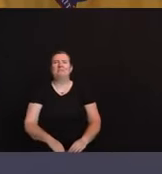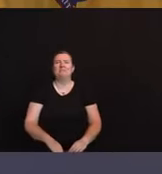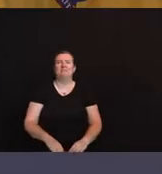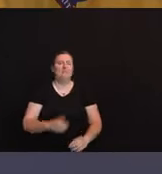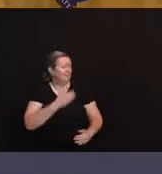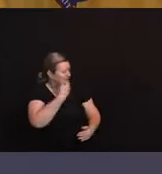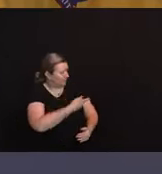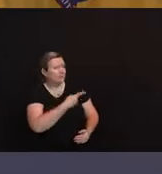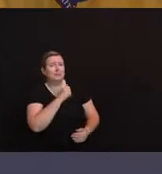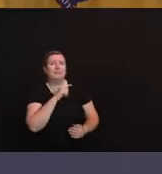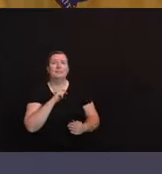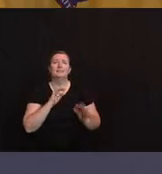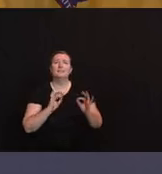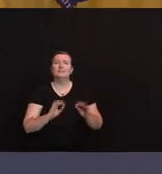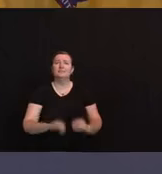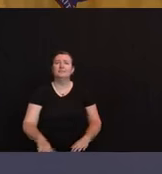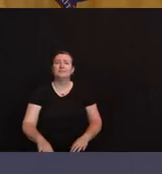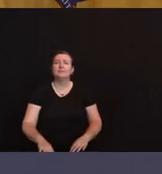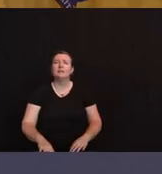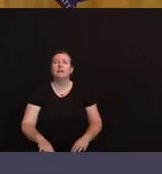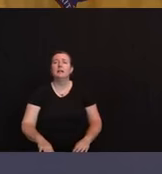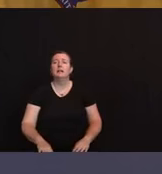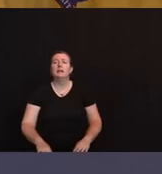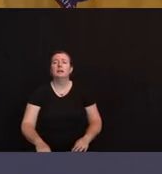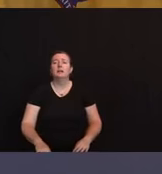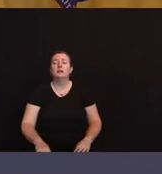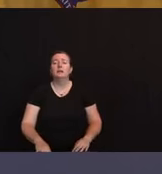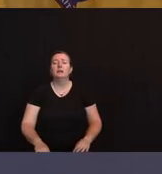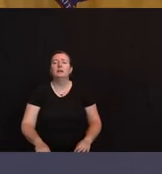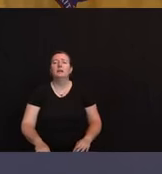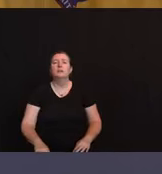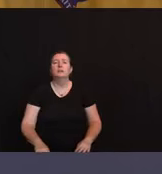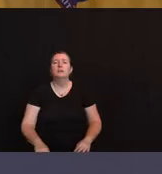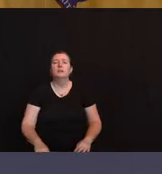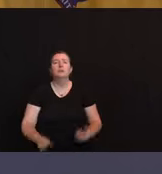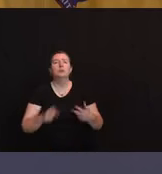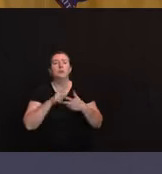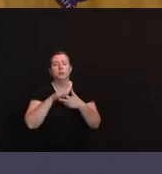I replied with 3 handsome guys or 3 great folks, and